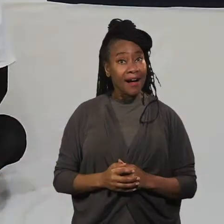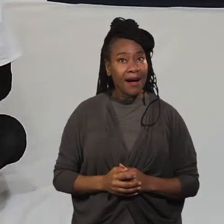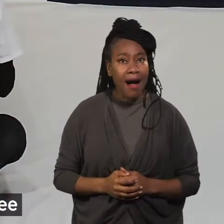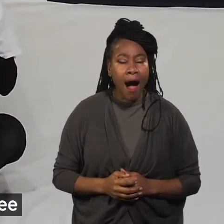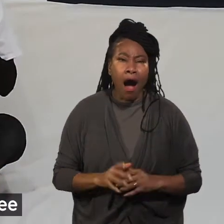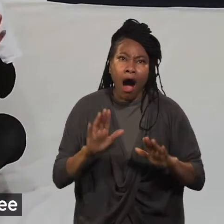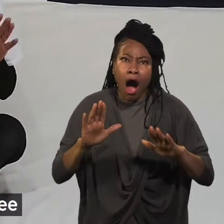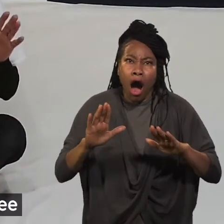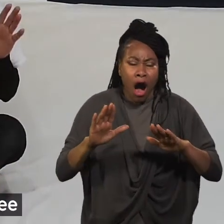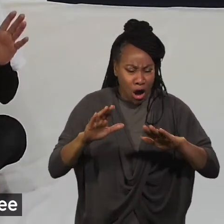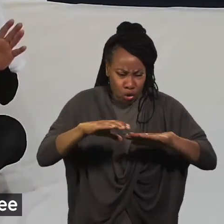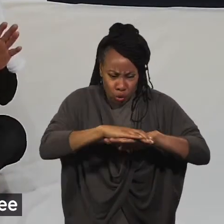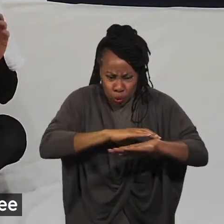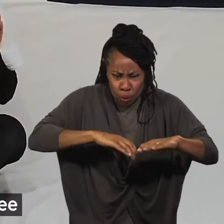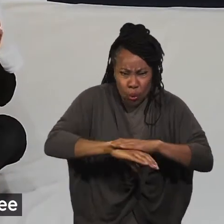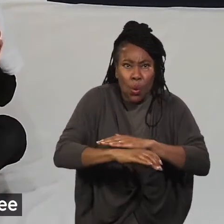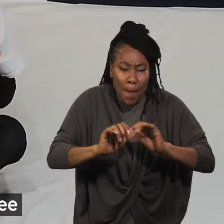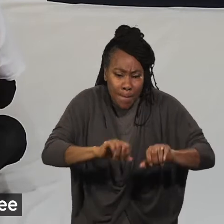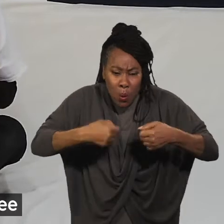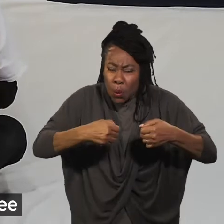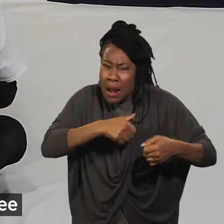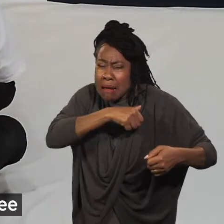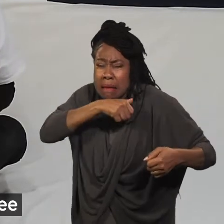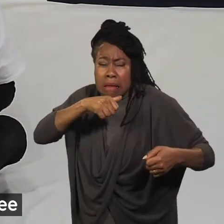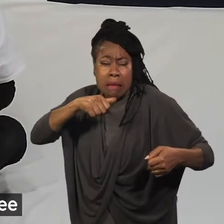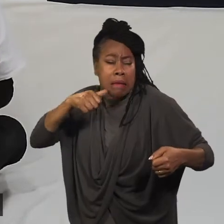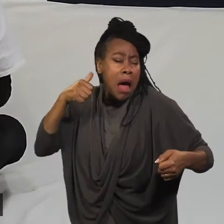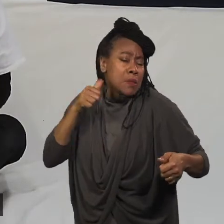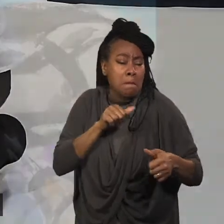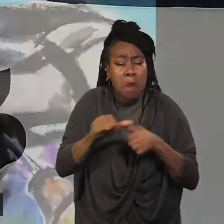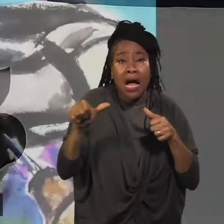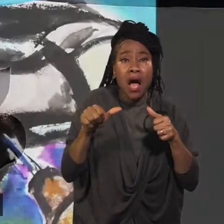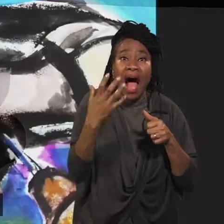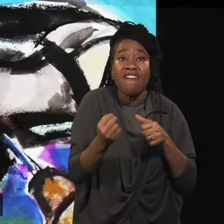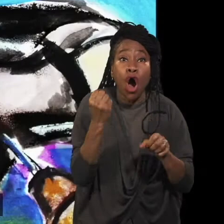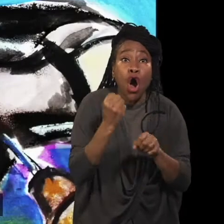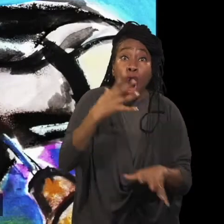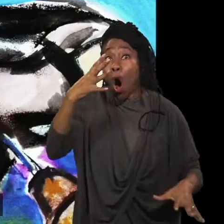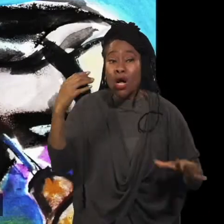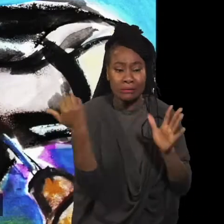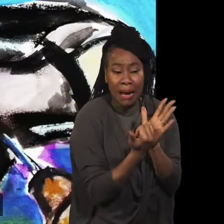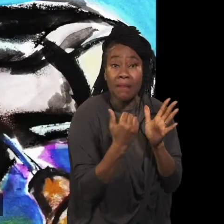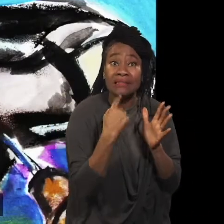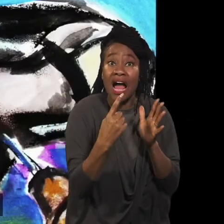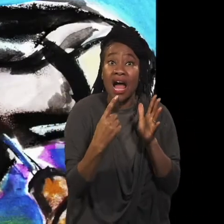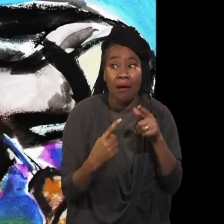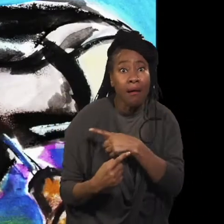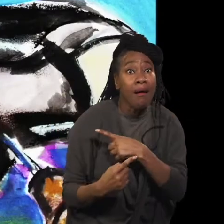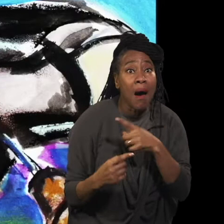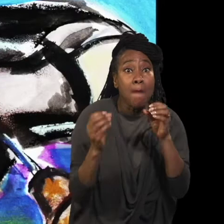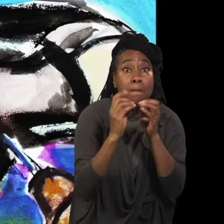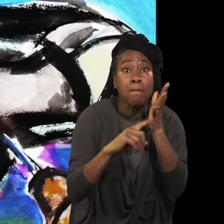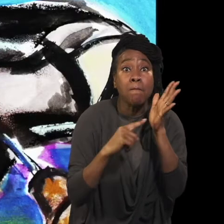The nicest shoes and boots you will ever see will have a gold stamp saying Buttersby.